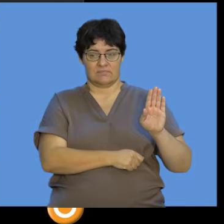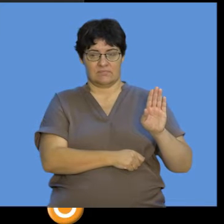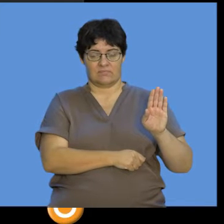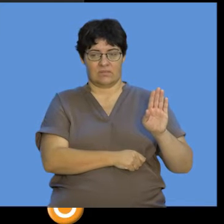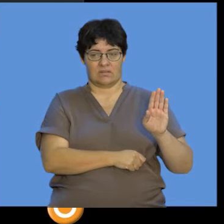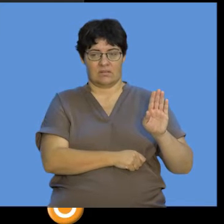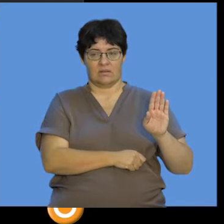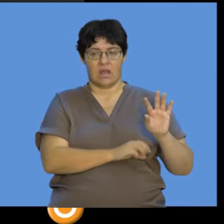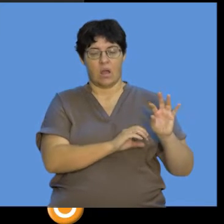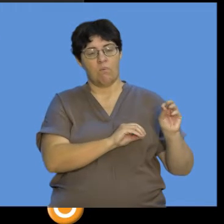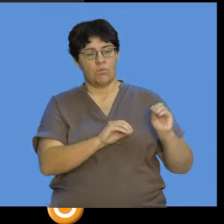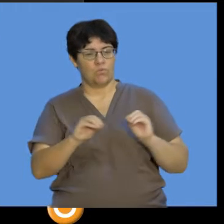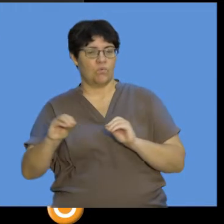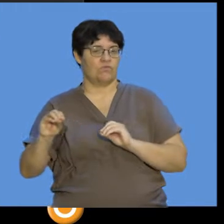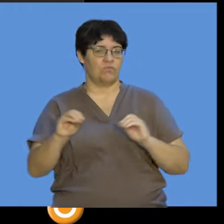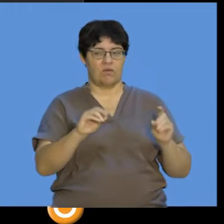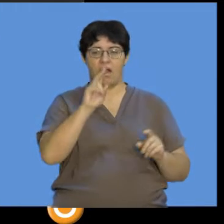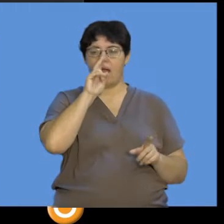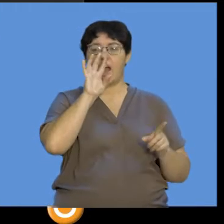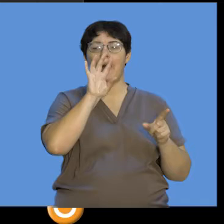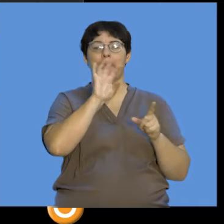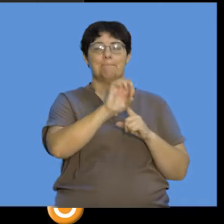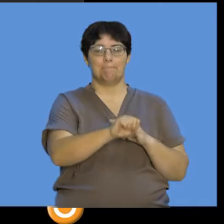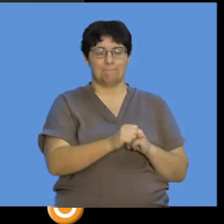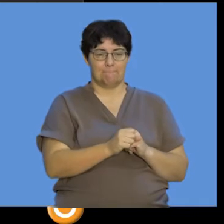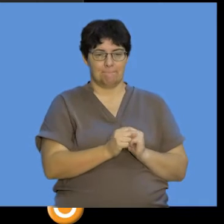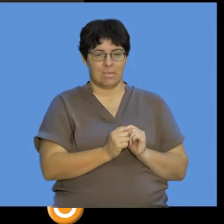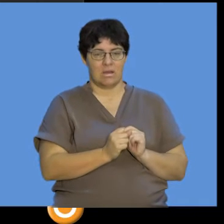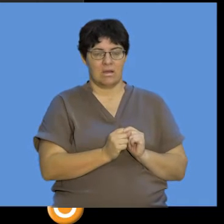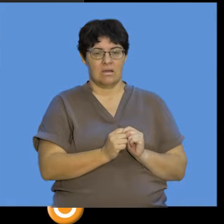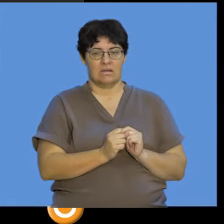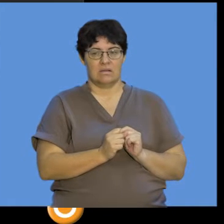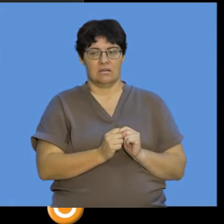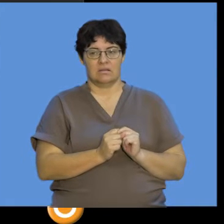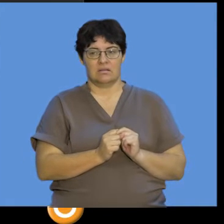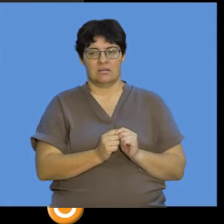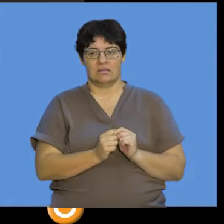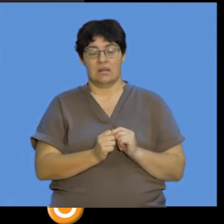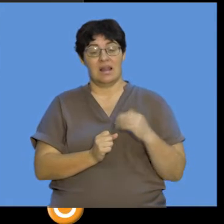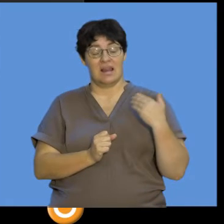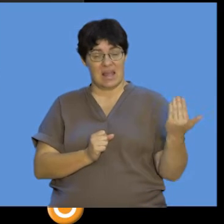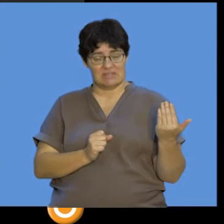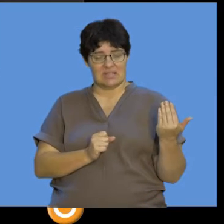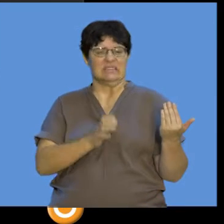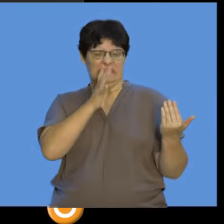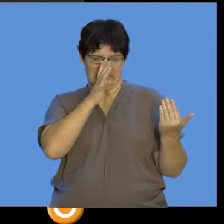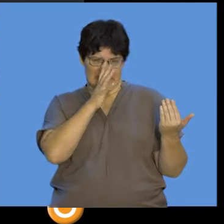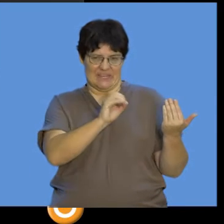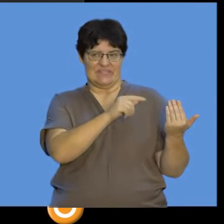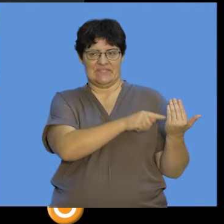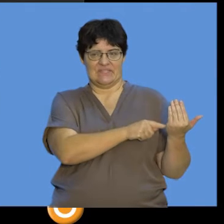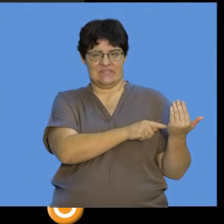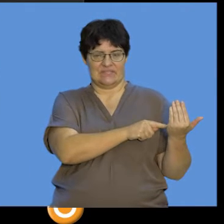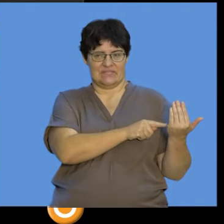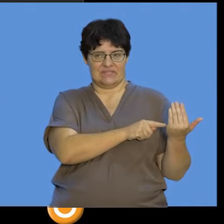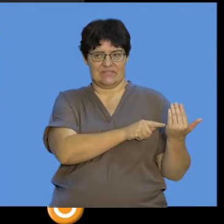of motion, you'd realize that further to our left, there is a high concentration of particles, okay? Now,